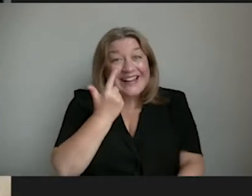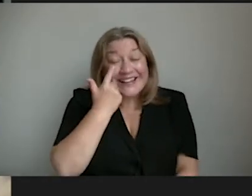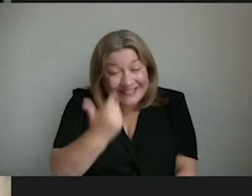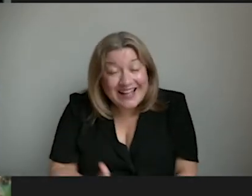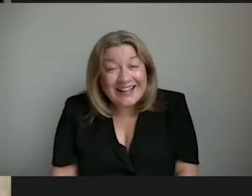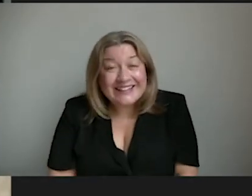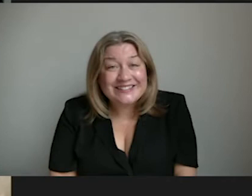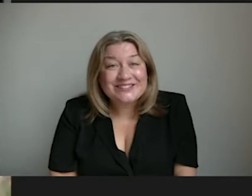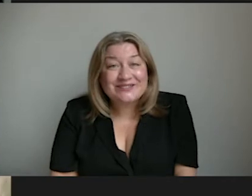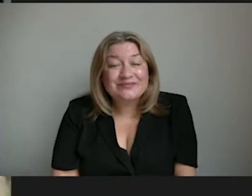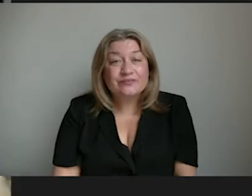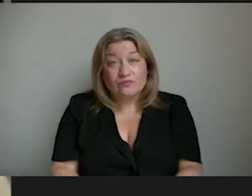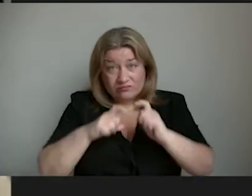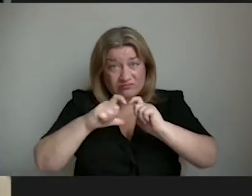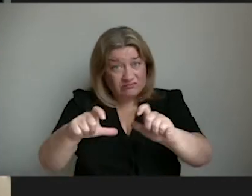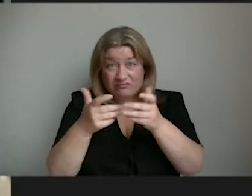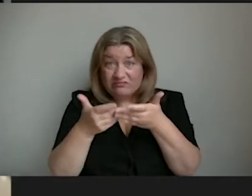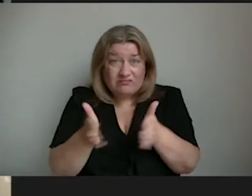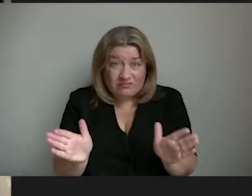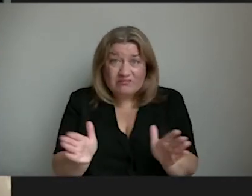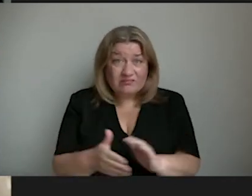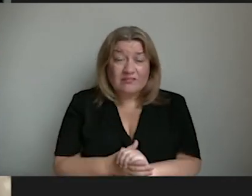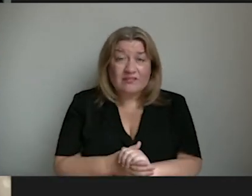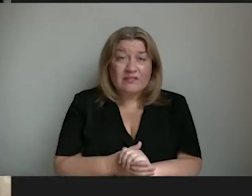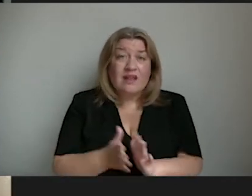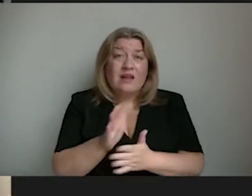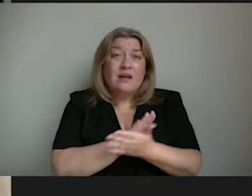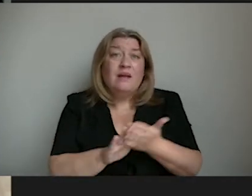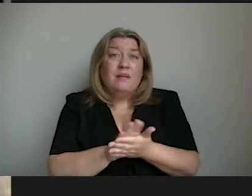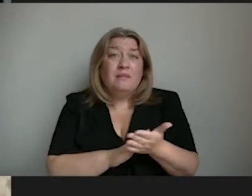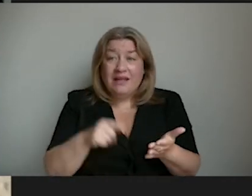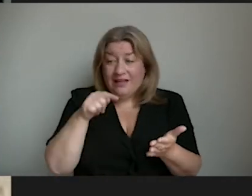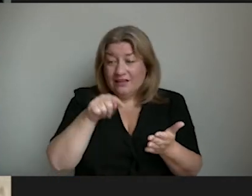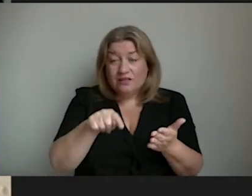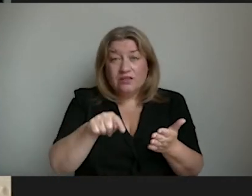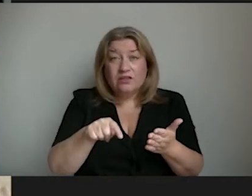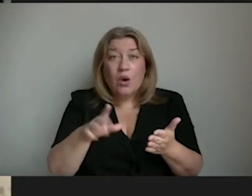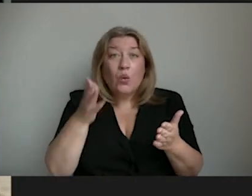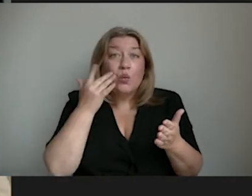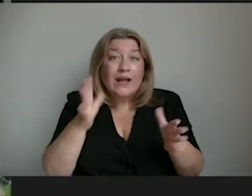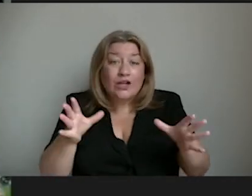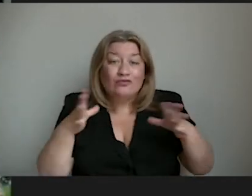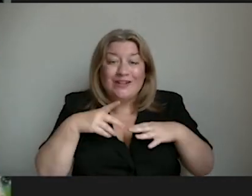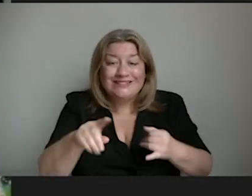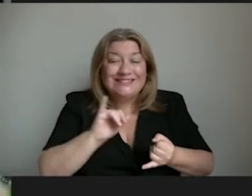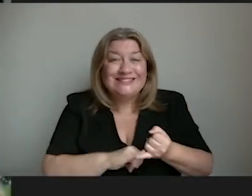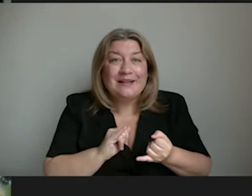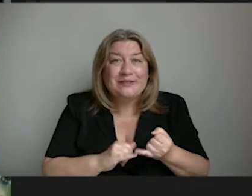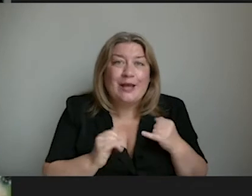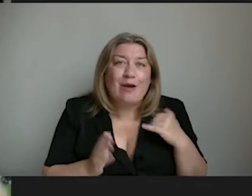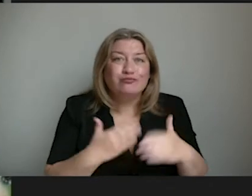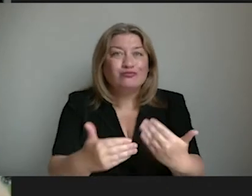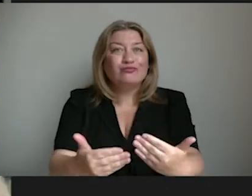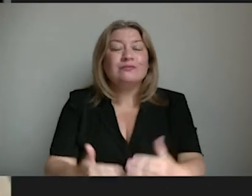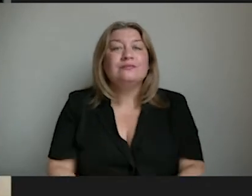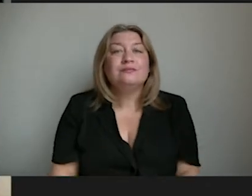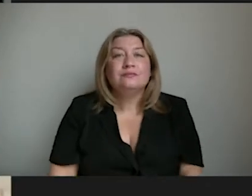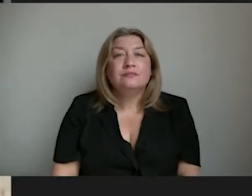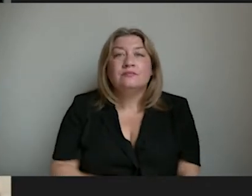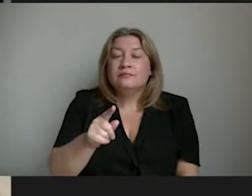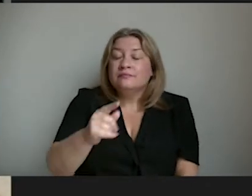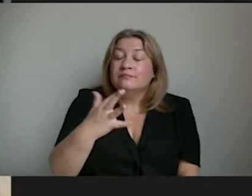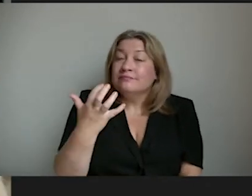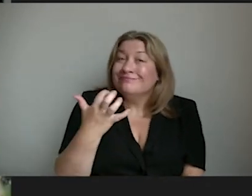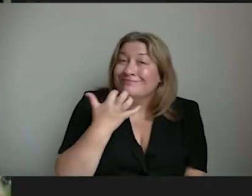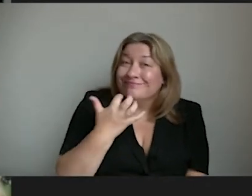then we can have those conversations and get you prepared for a time that when you can take someone on, you're ready to kind of hit the ground running. If it